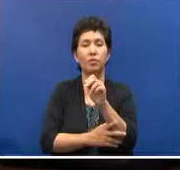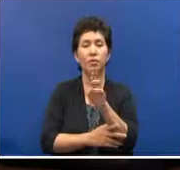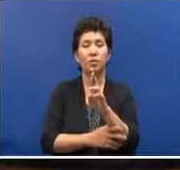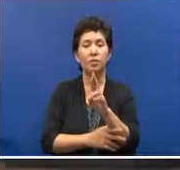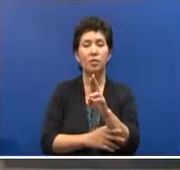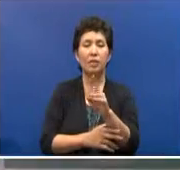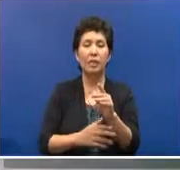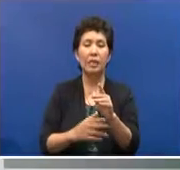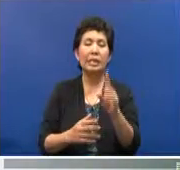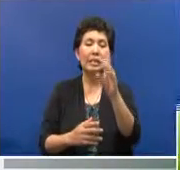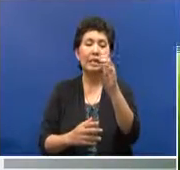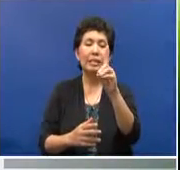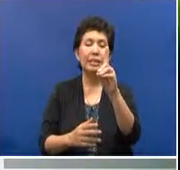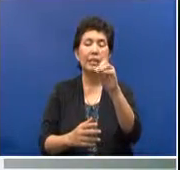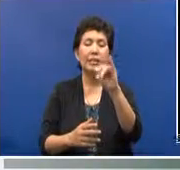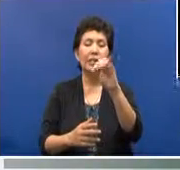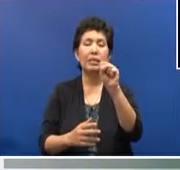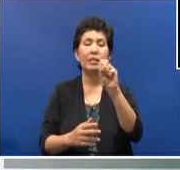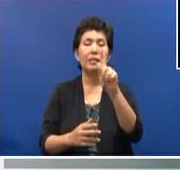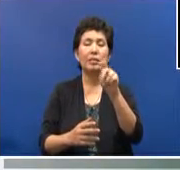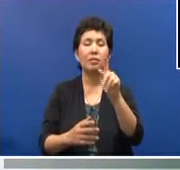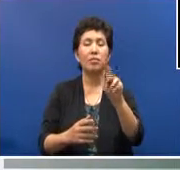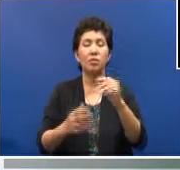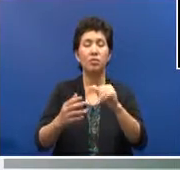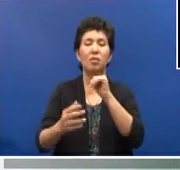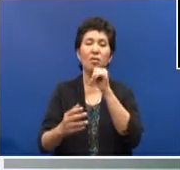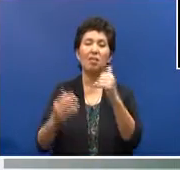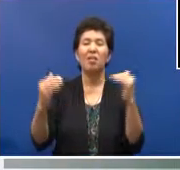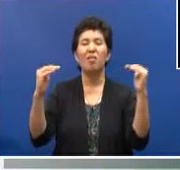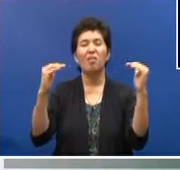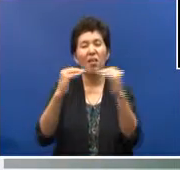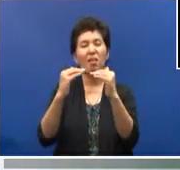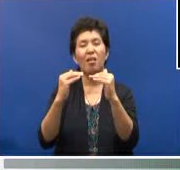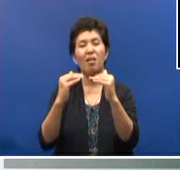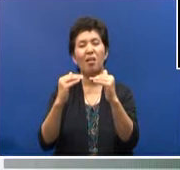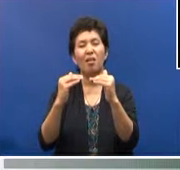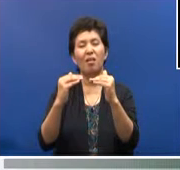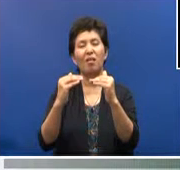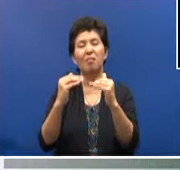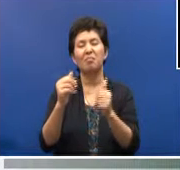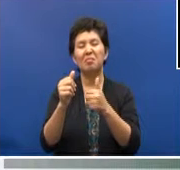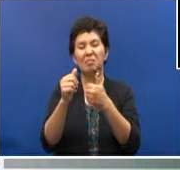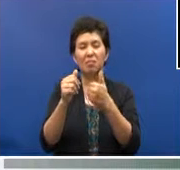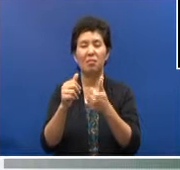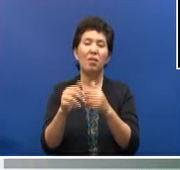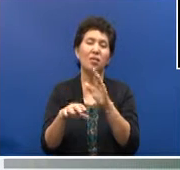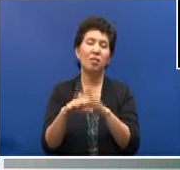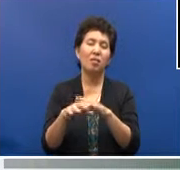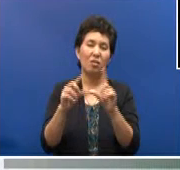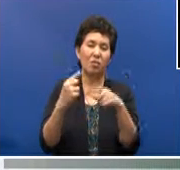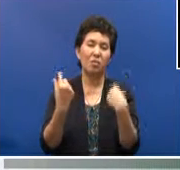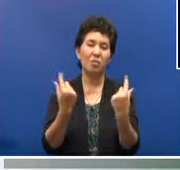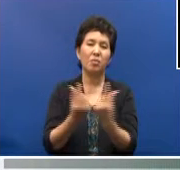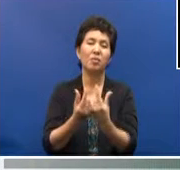Okay, discrimination is unfair and also unequal treatment towards individuals or